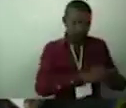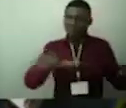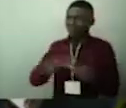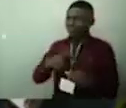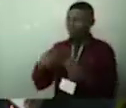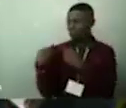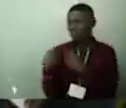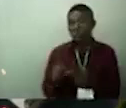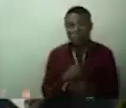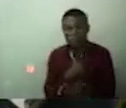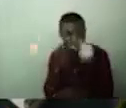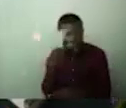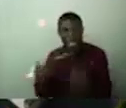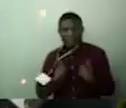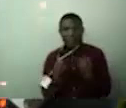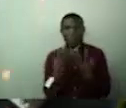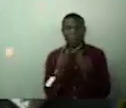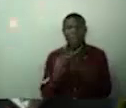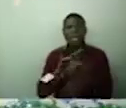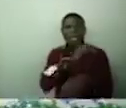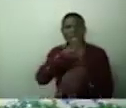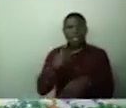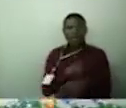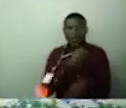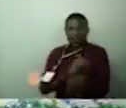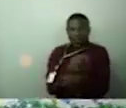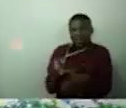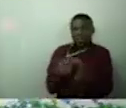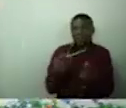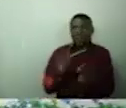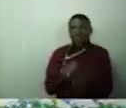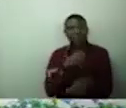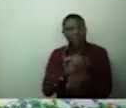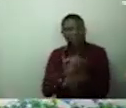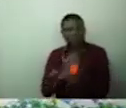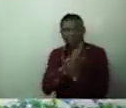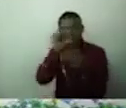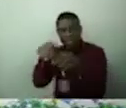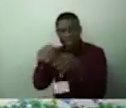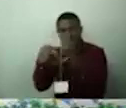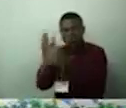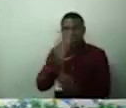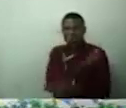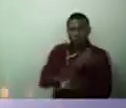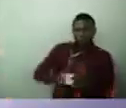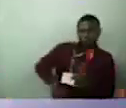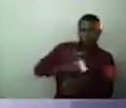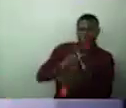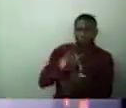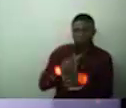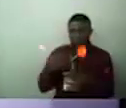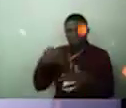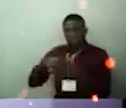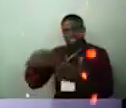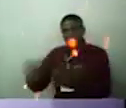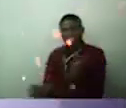And so when we get there, maybe there will be nations and we would have ruled them. And so when we are coming into the kingdom, when we are in the new Jerusalem,